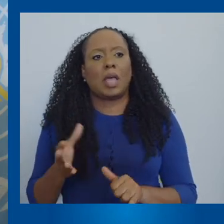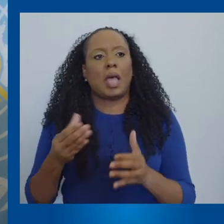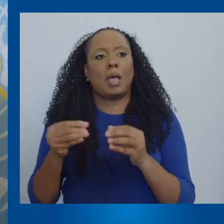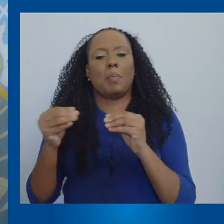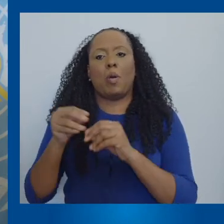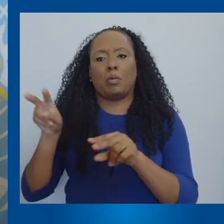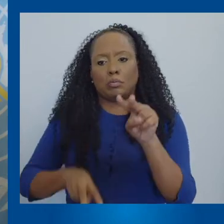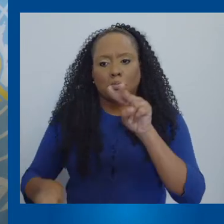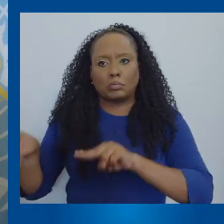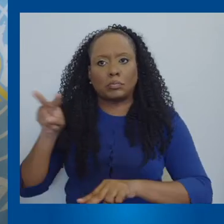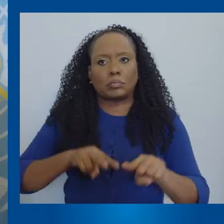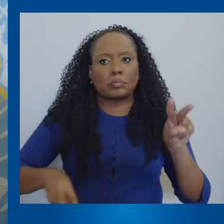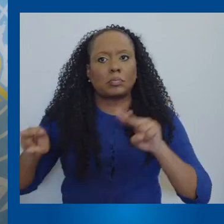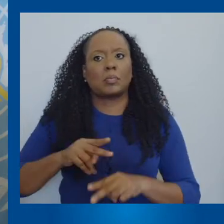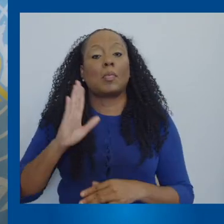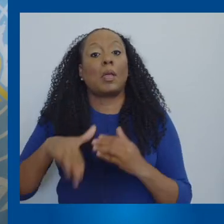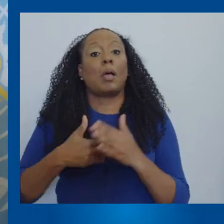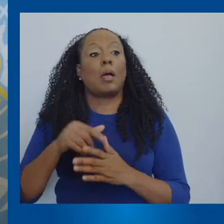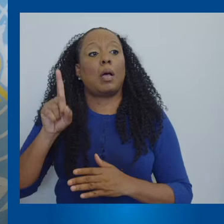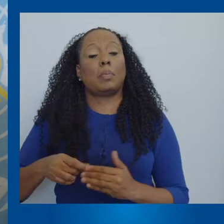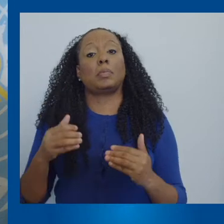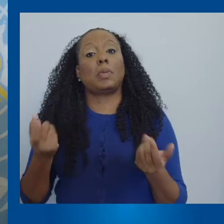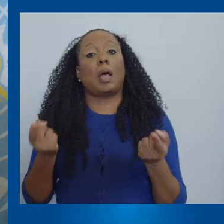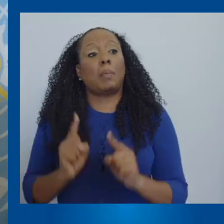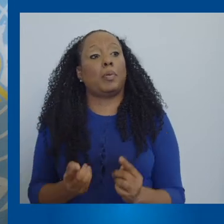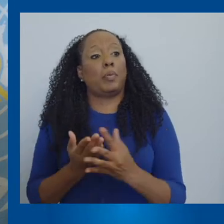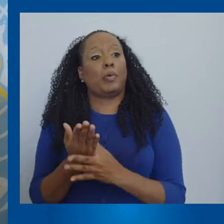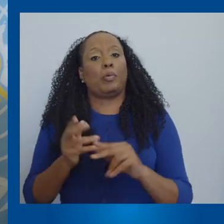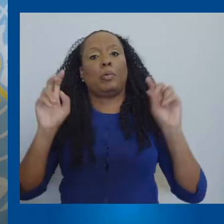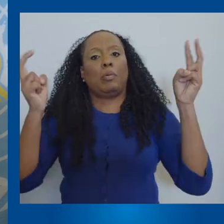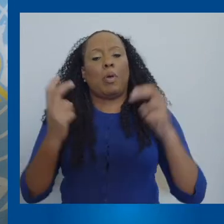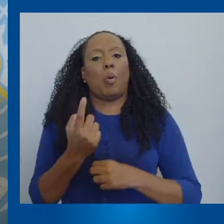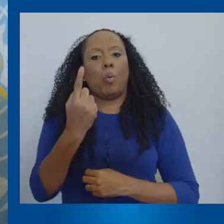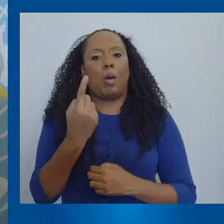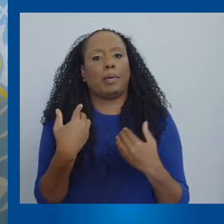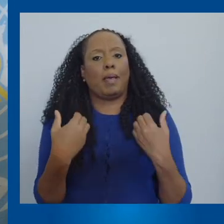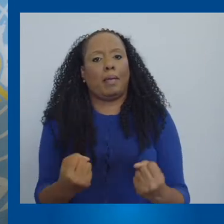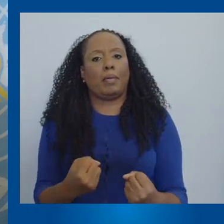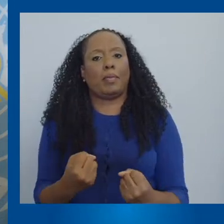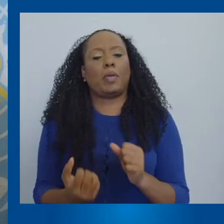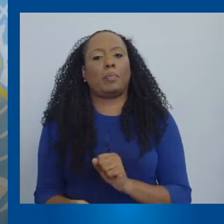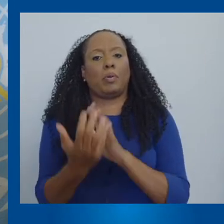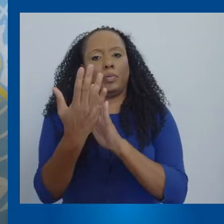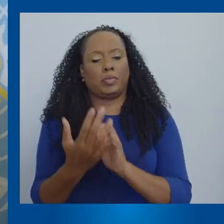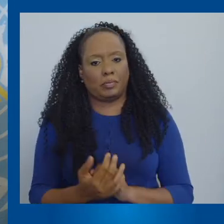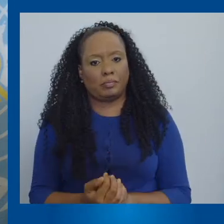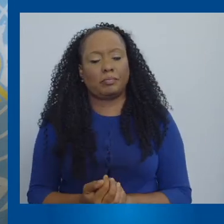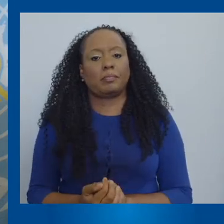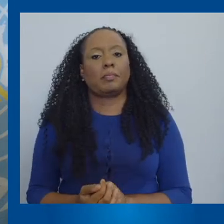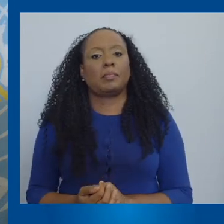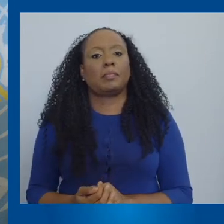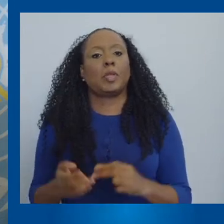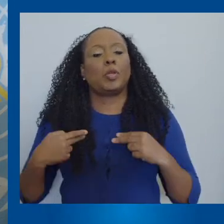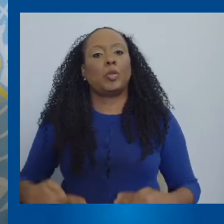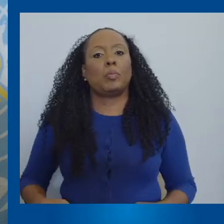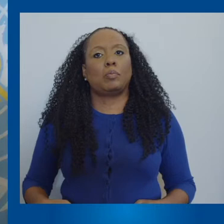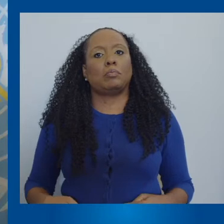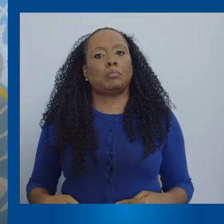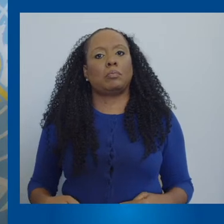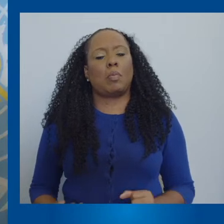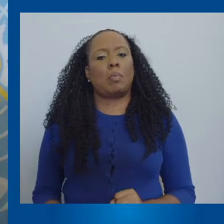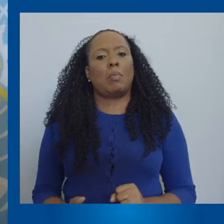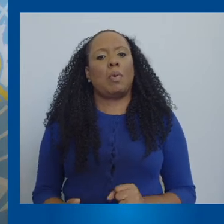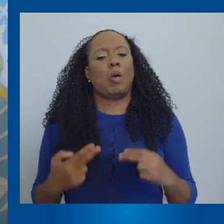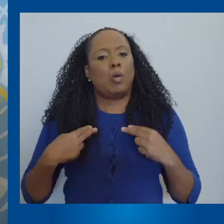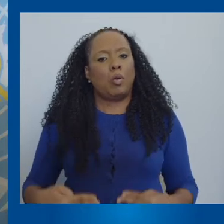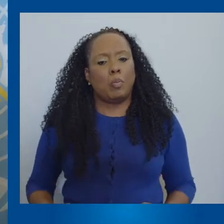this must be done through the One Health approach, which recognizes the health of human beings, the health of animals,